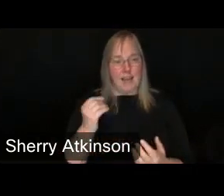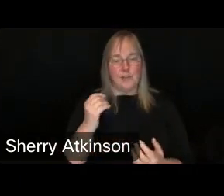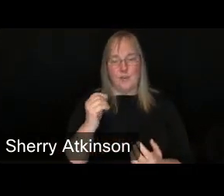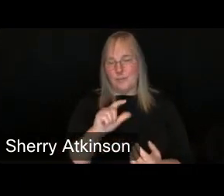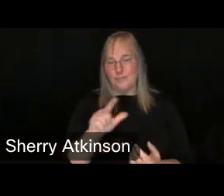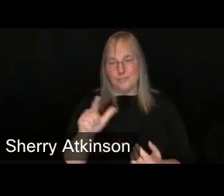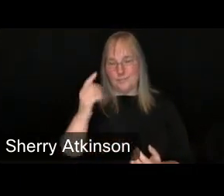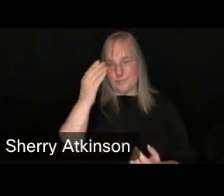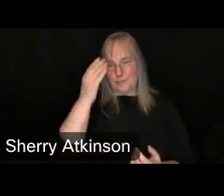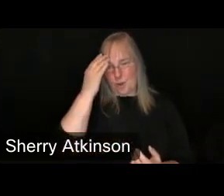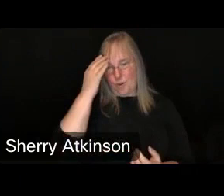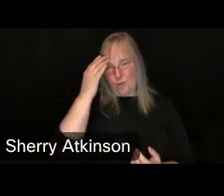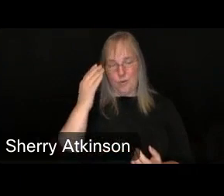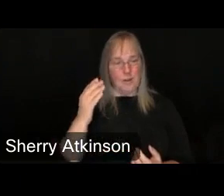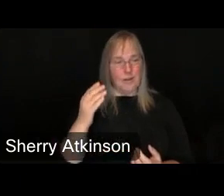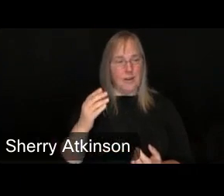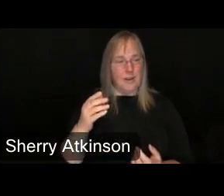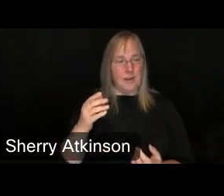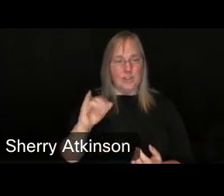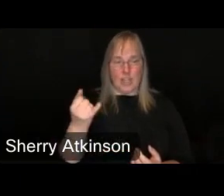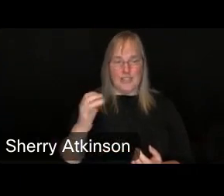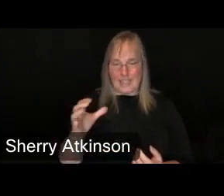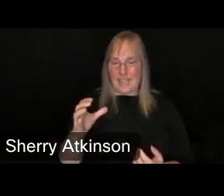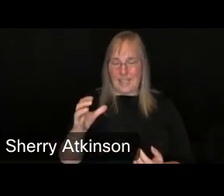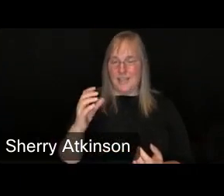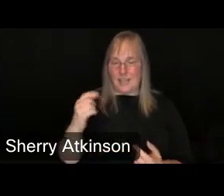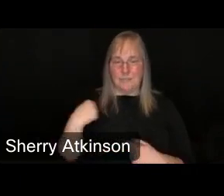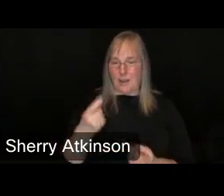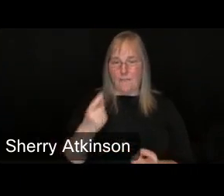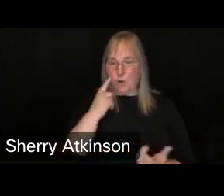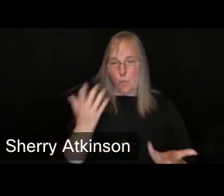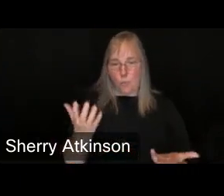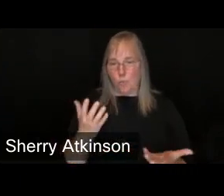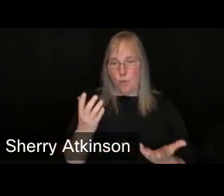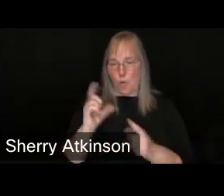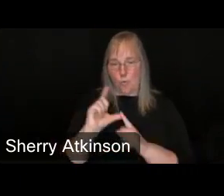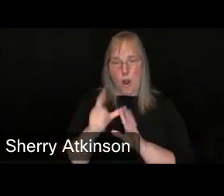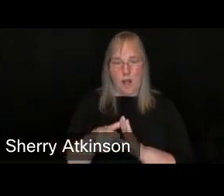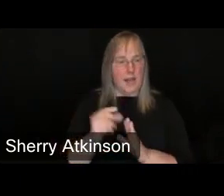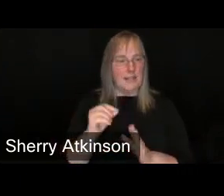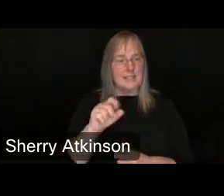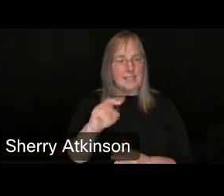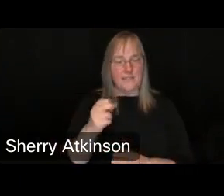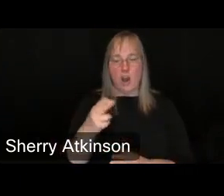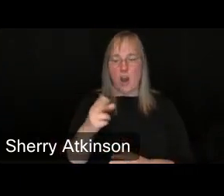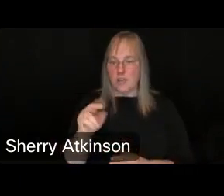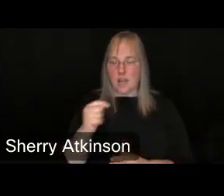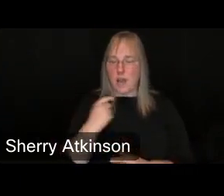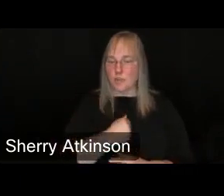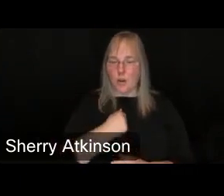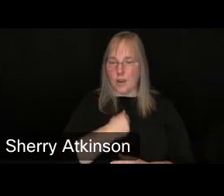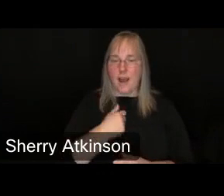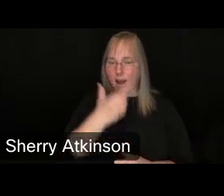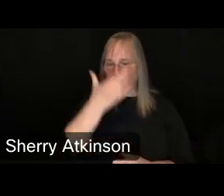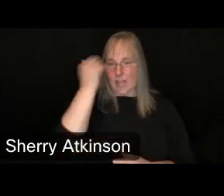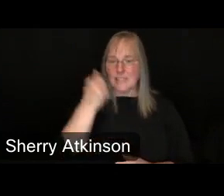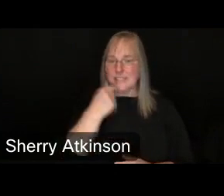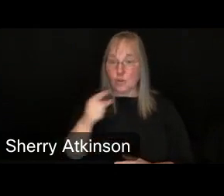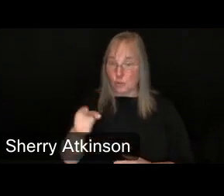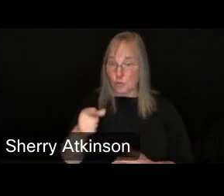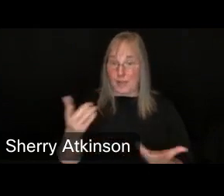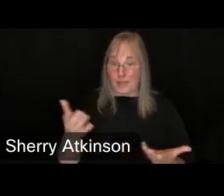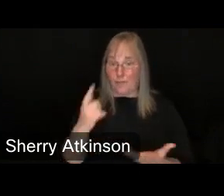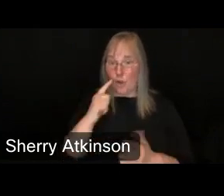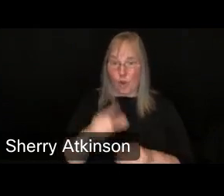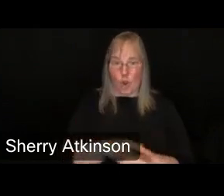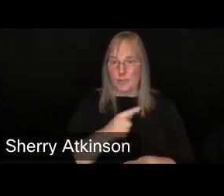good to have. You are familiar with the process. And Steve Hunt, I'm sorry, I forgot to say that you have been here for a long time, so really